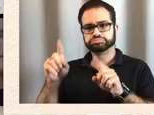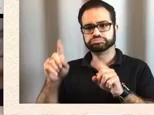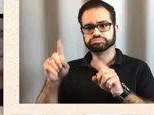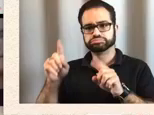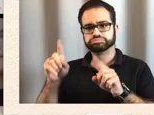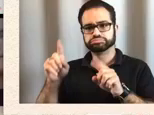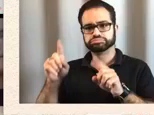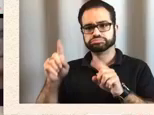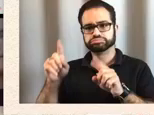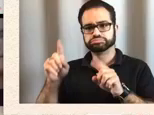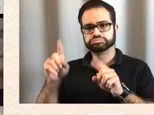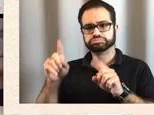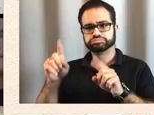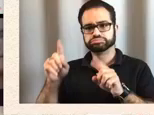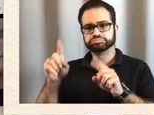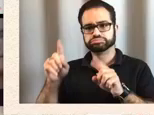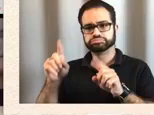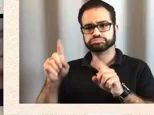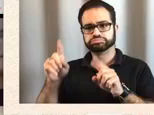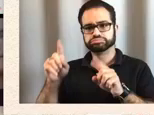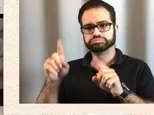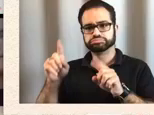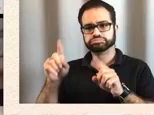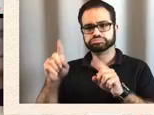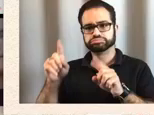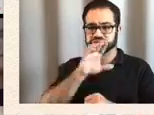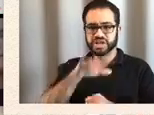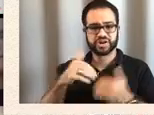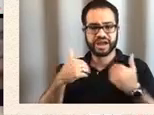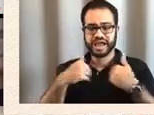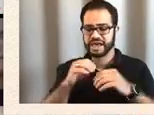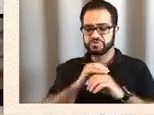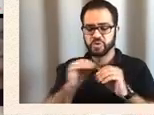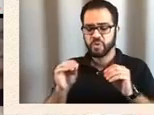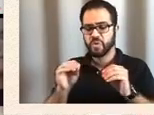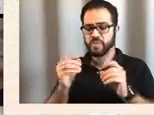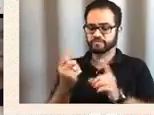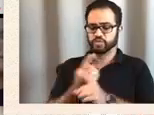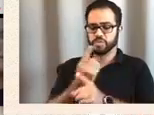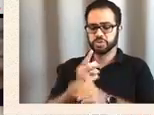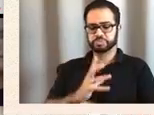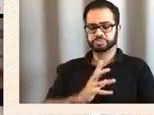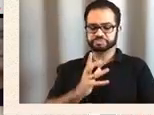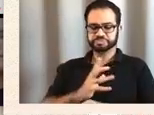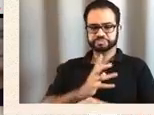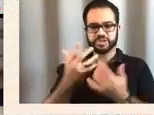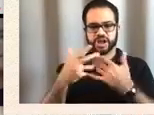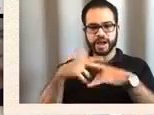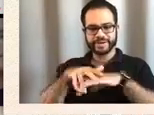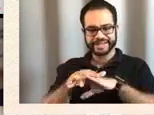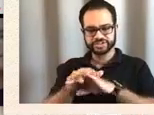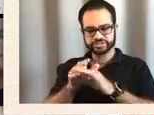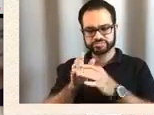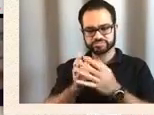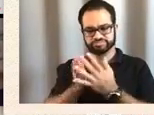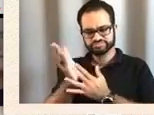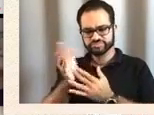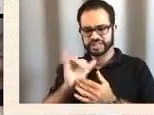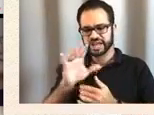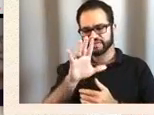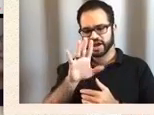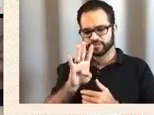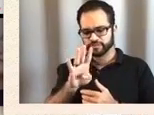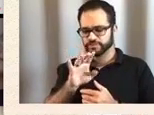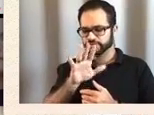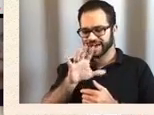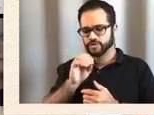high school, I never had any sort of formal accommodations that are afforded through the law, such as a 504 plan as an IEP. In